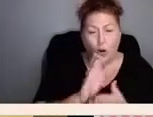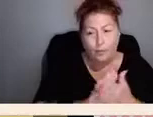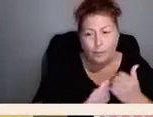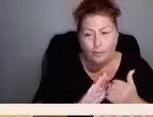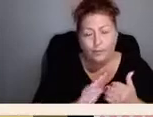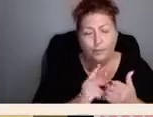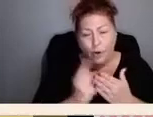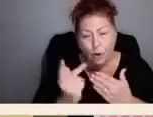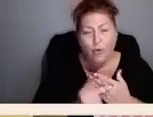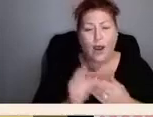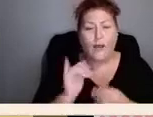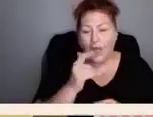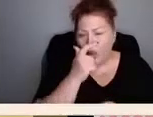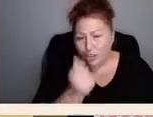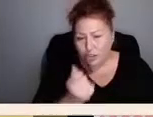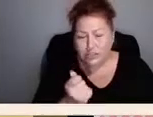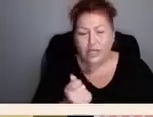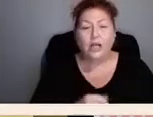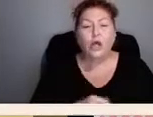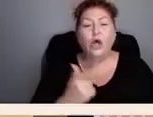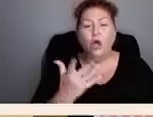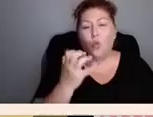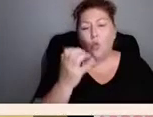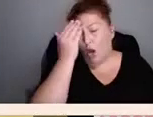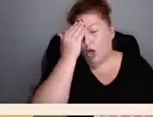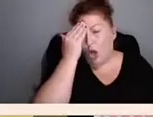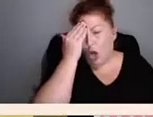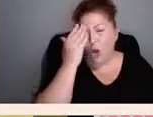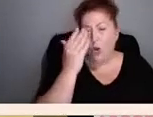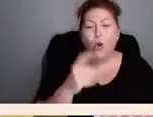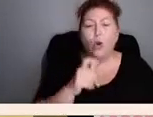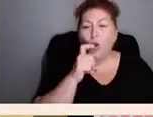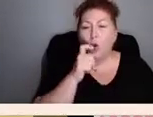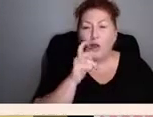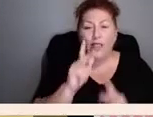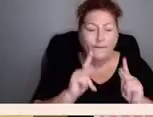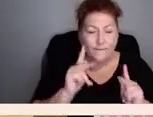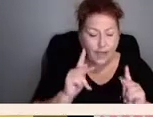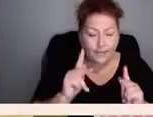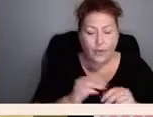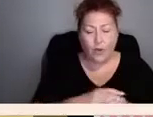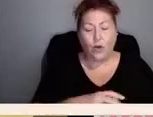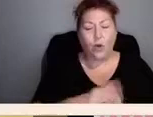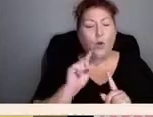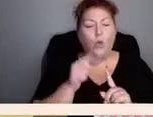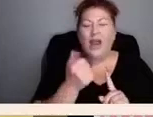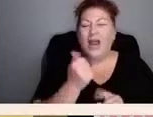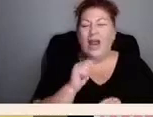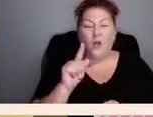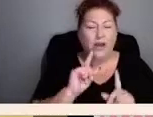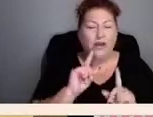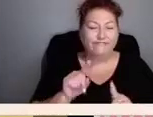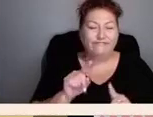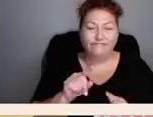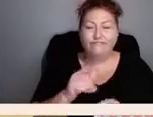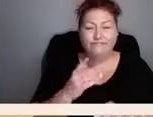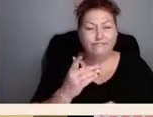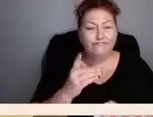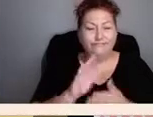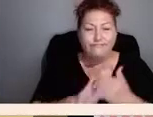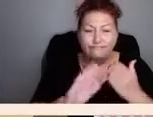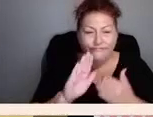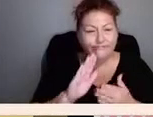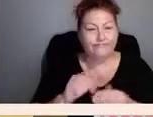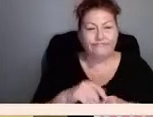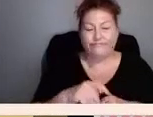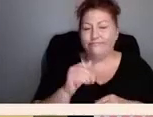you would be interested in. You want to know who are the people. And when anybody attending post-secondary ed, they